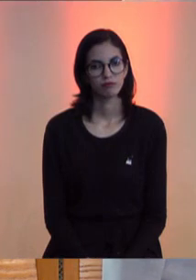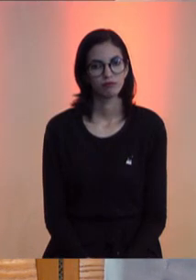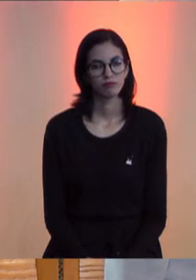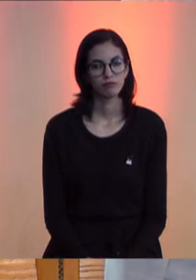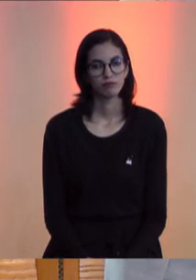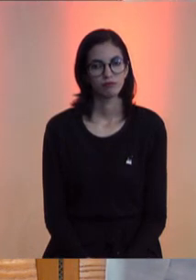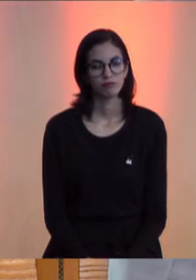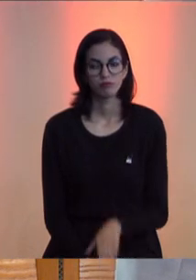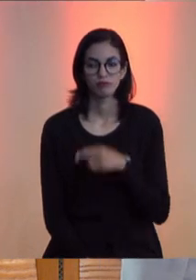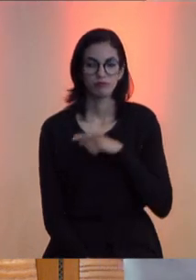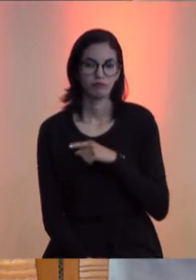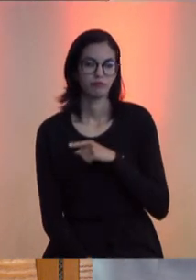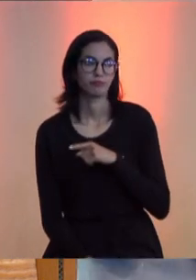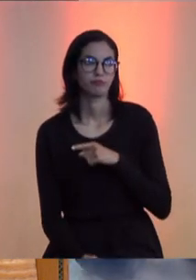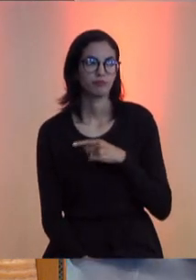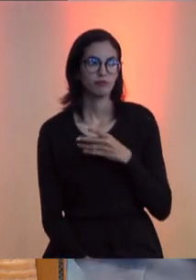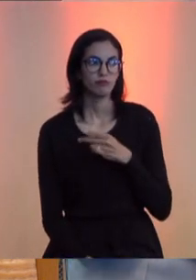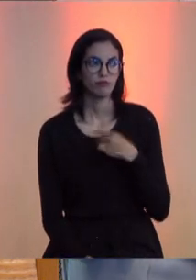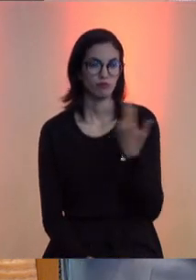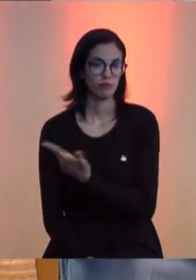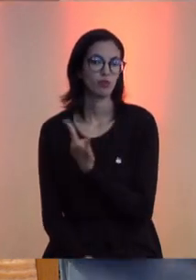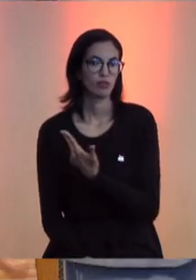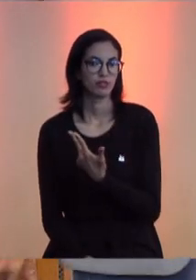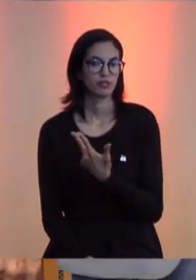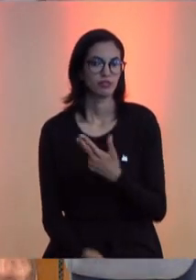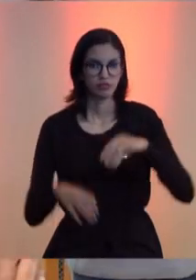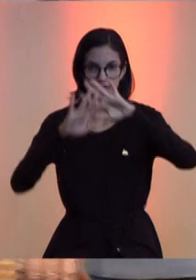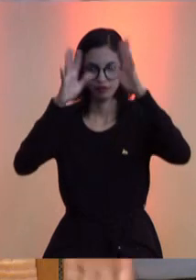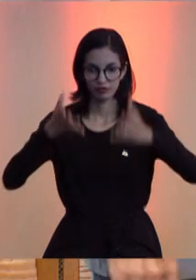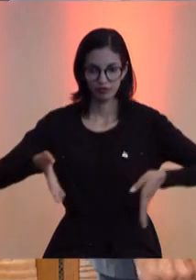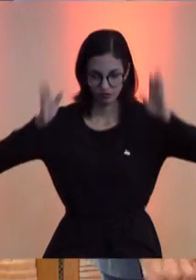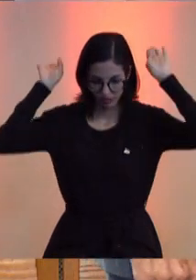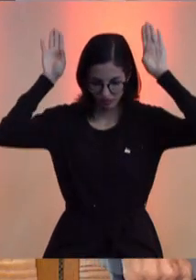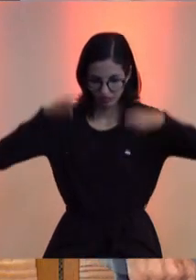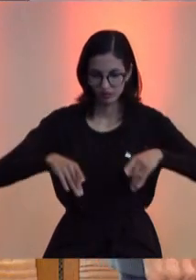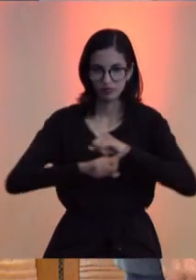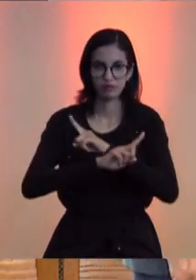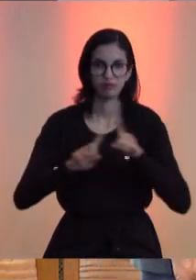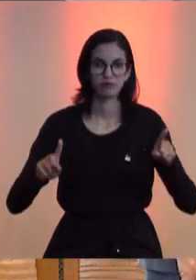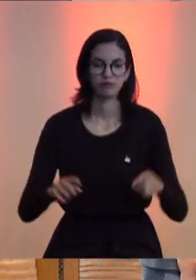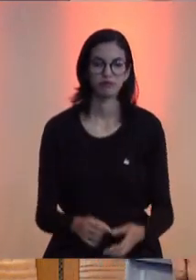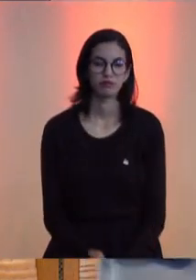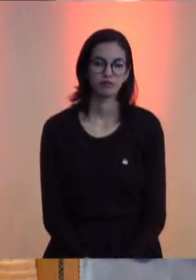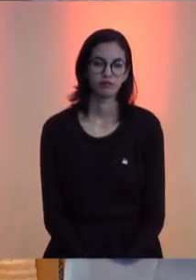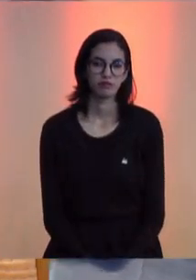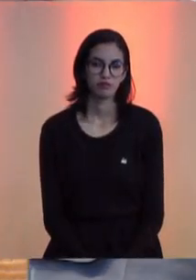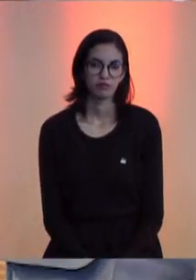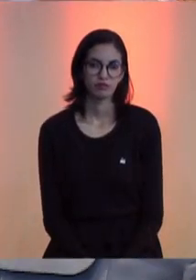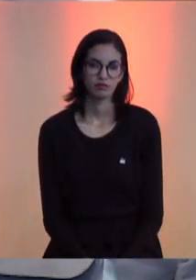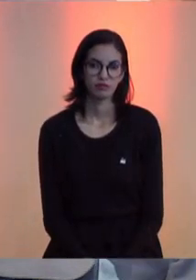Aún si no, no adoraremos tu imagen. You see,